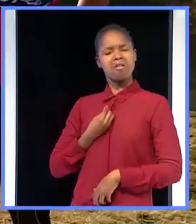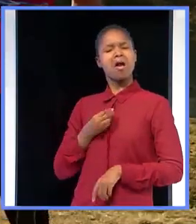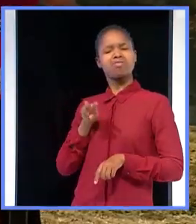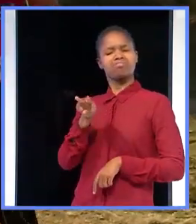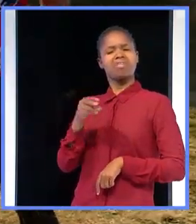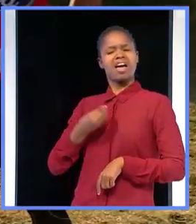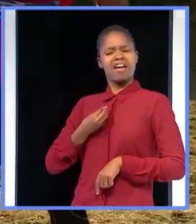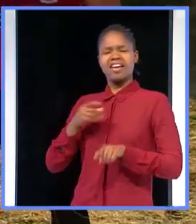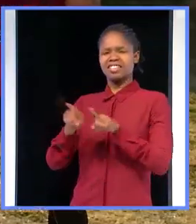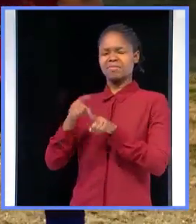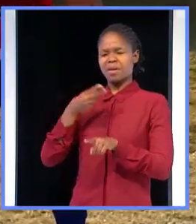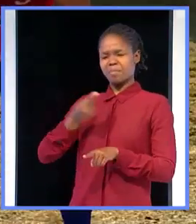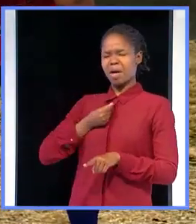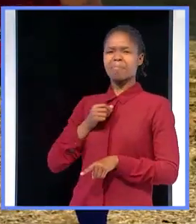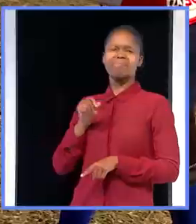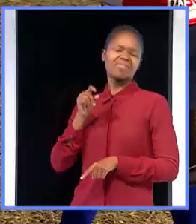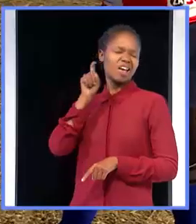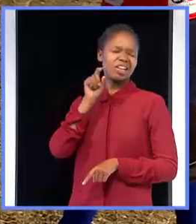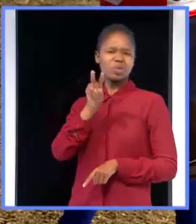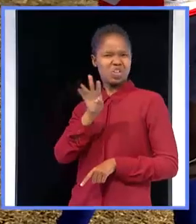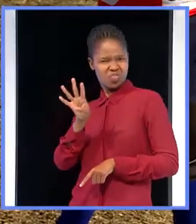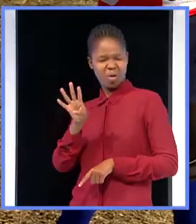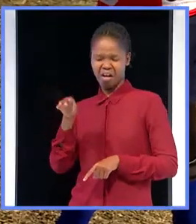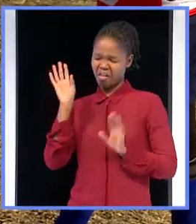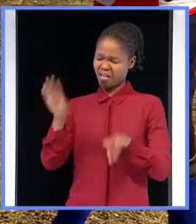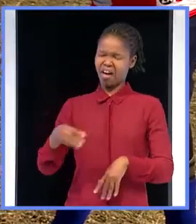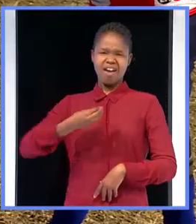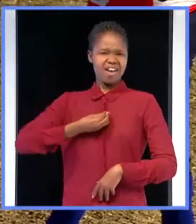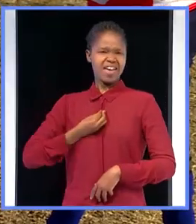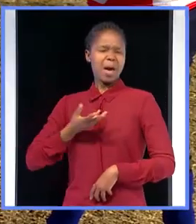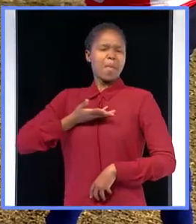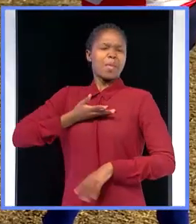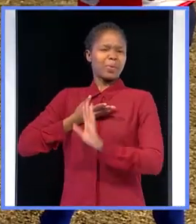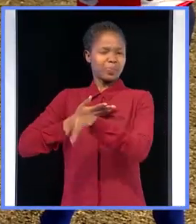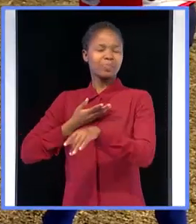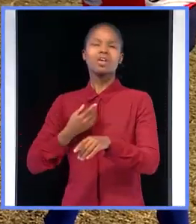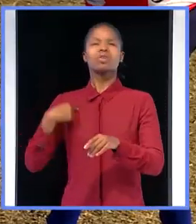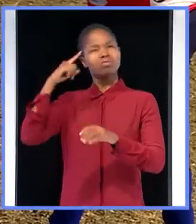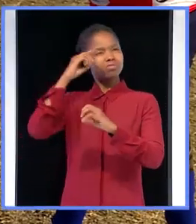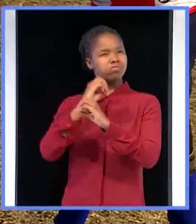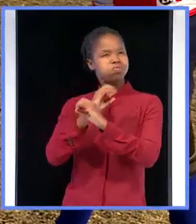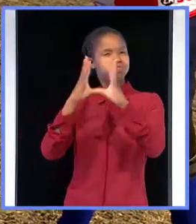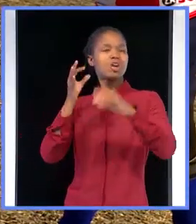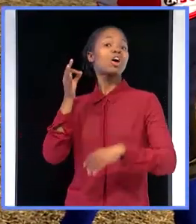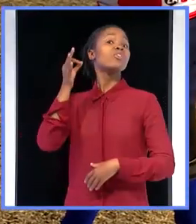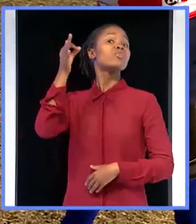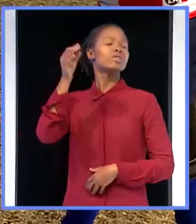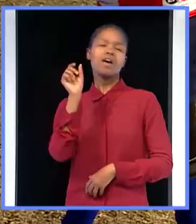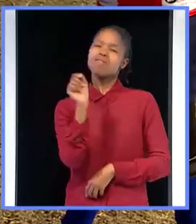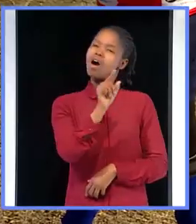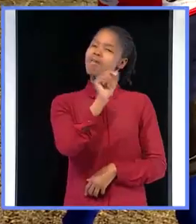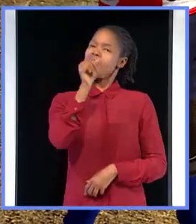I'm sure you're younger than me. 24 years. Yeah, actually, see, you're a baby, man, compared to me. I mean, yes. How far do you hope to go with